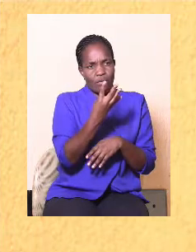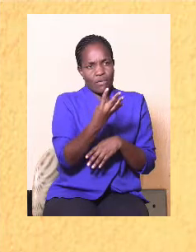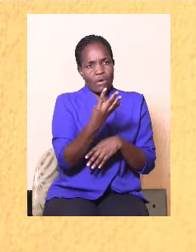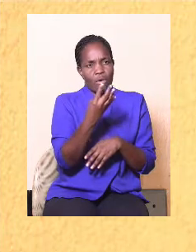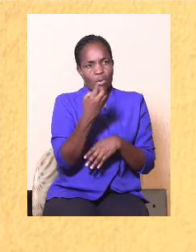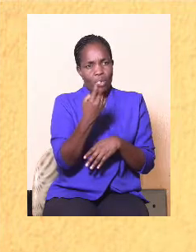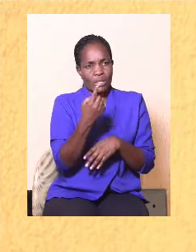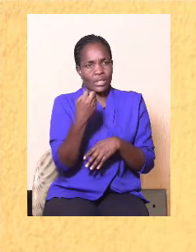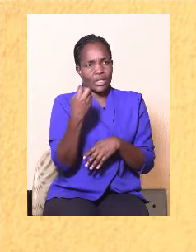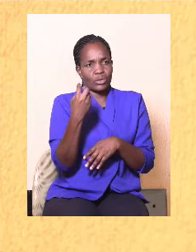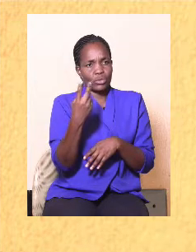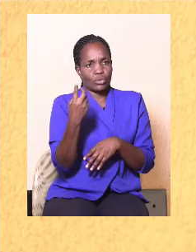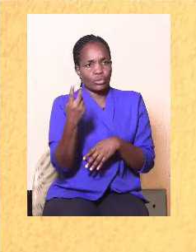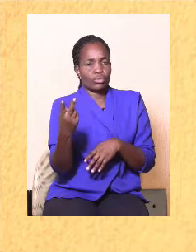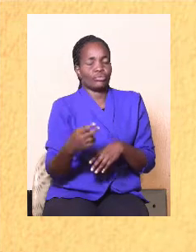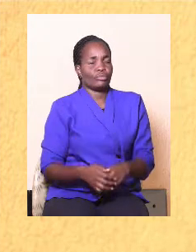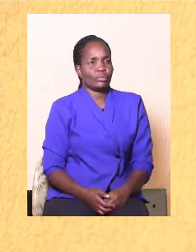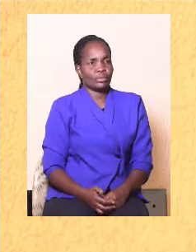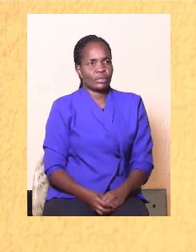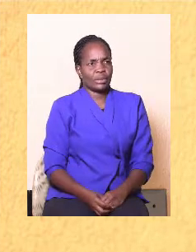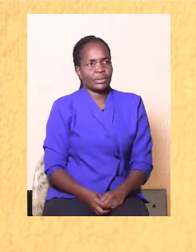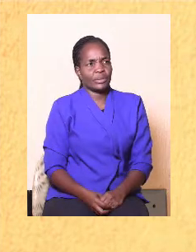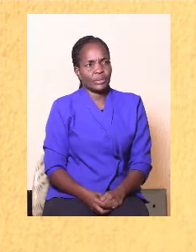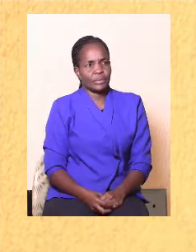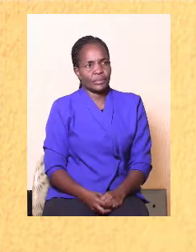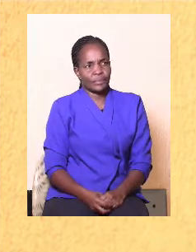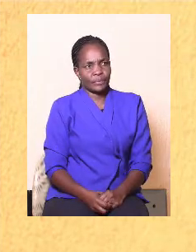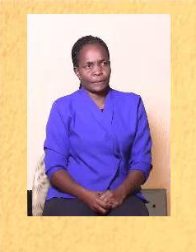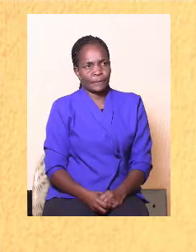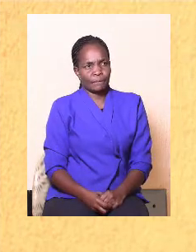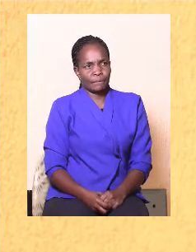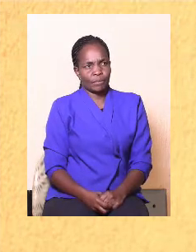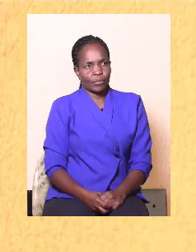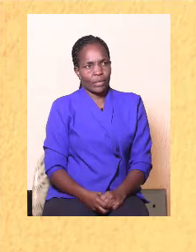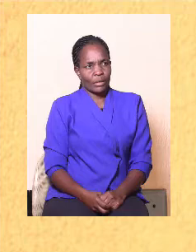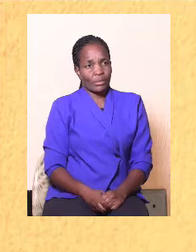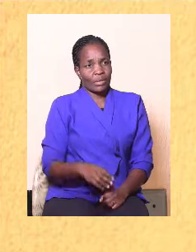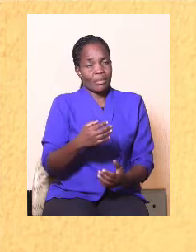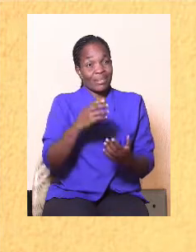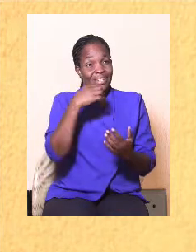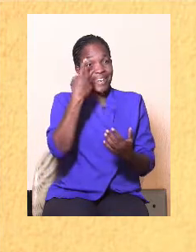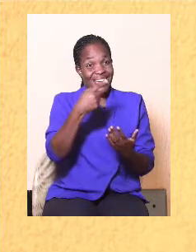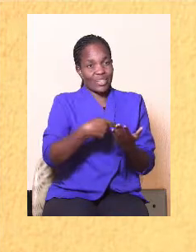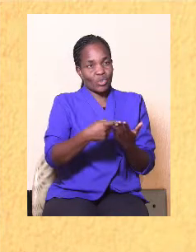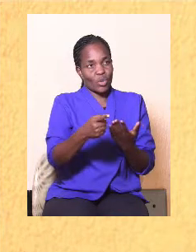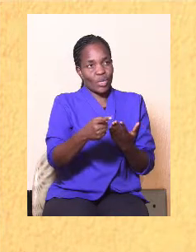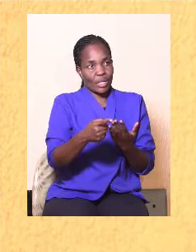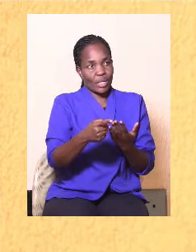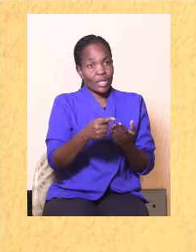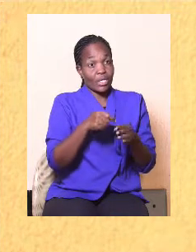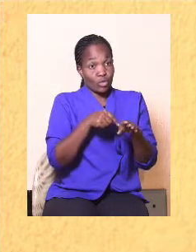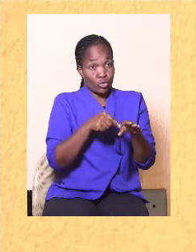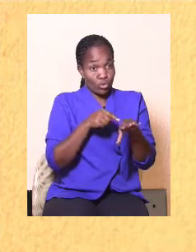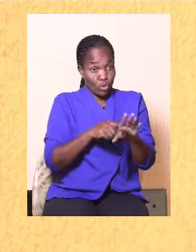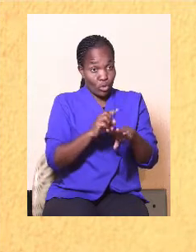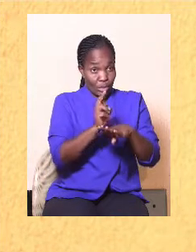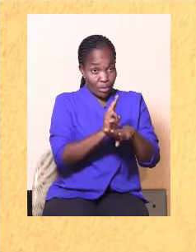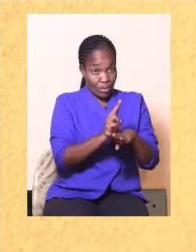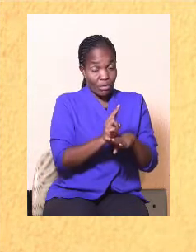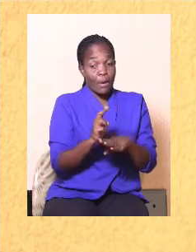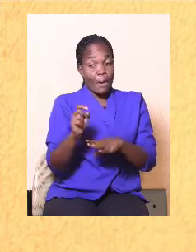14122, very easy number. So that by Tuesday, unfortunately, tomorrow is a public holiday and Monday